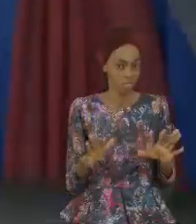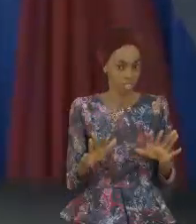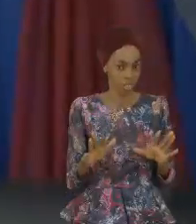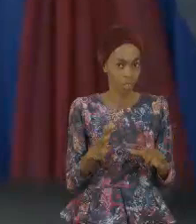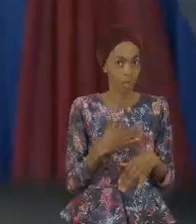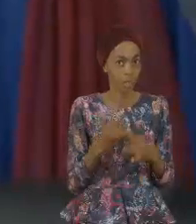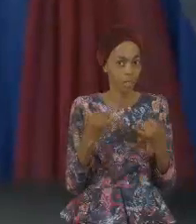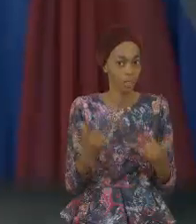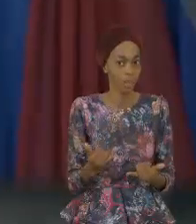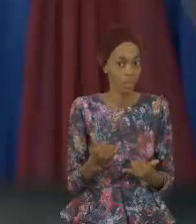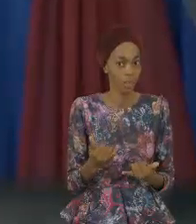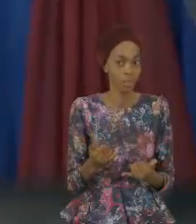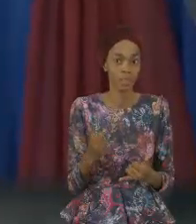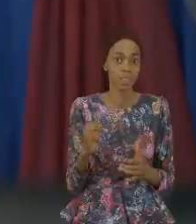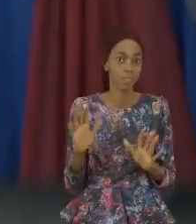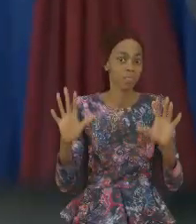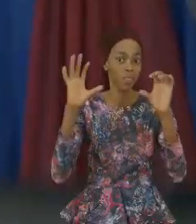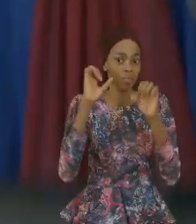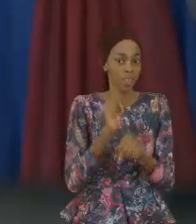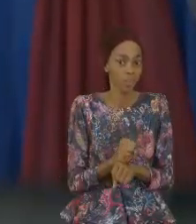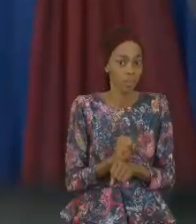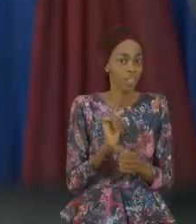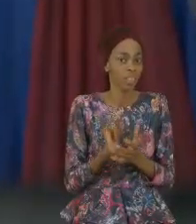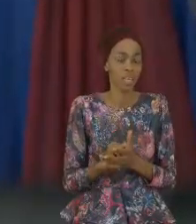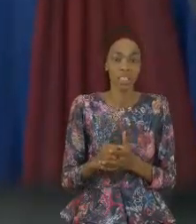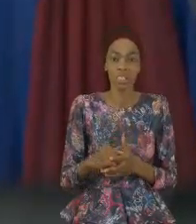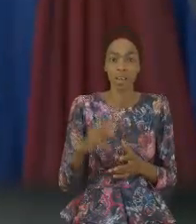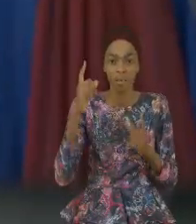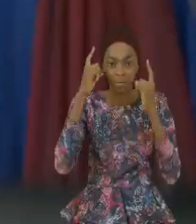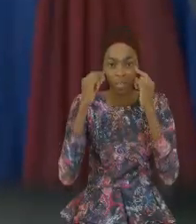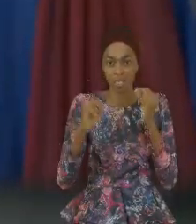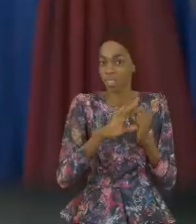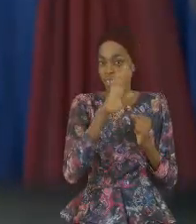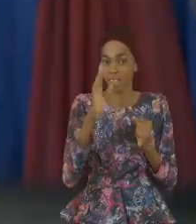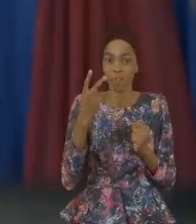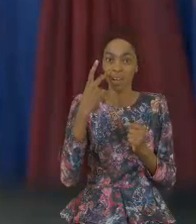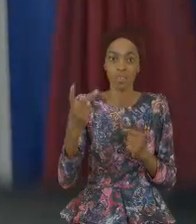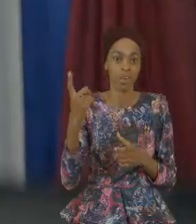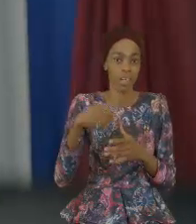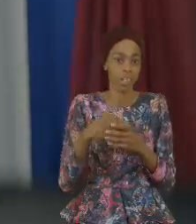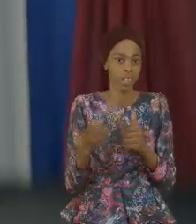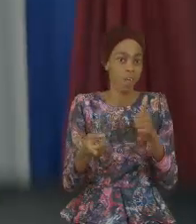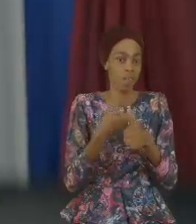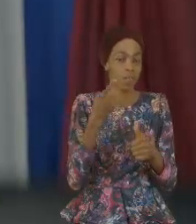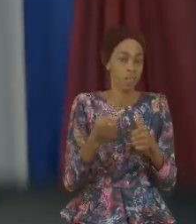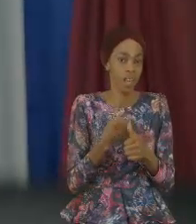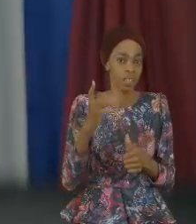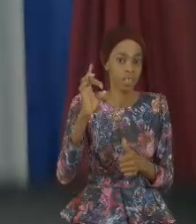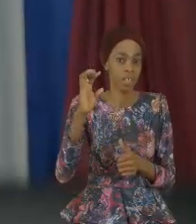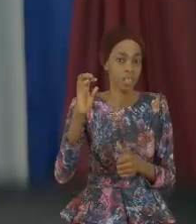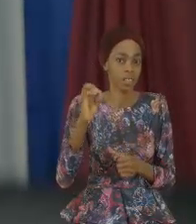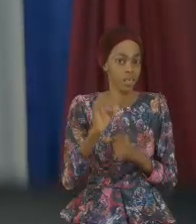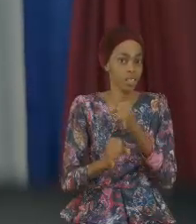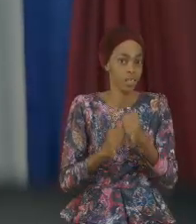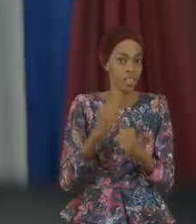now the miracle that Moses never saw in the first 80 years, the next